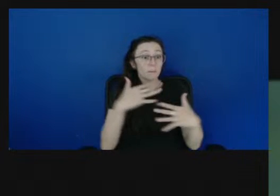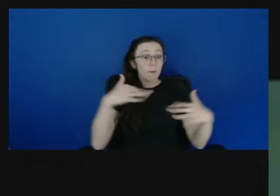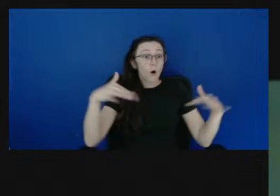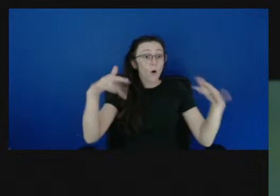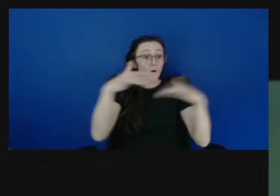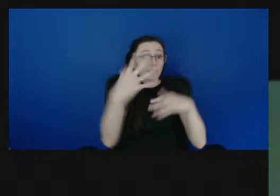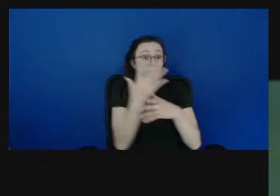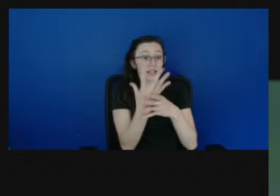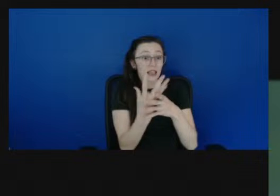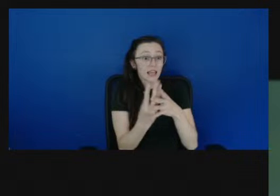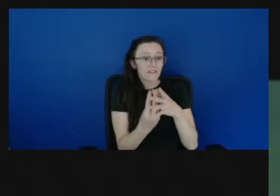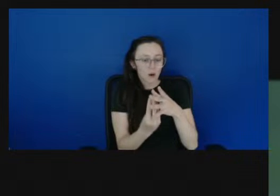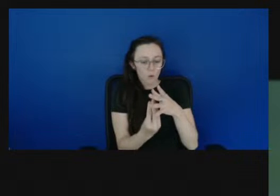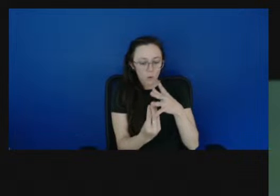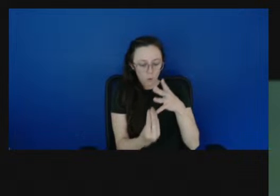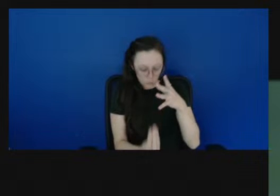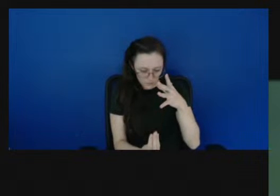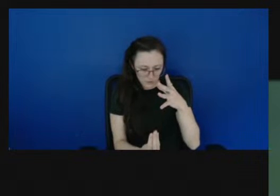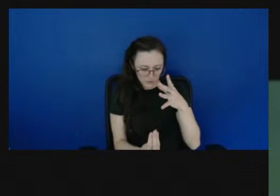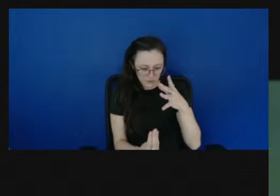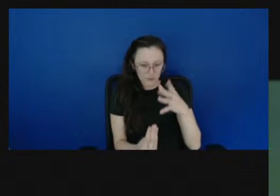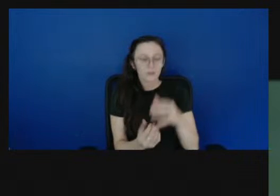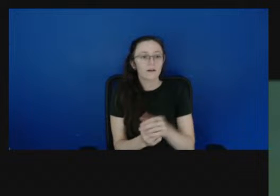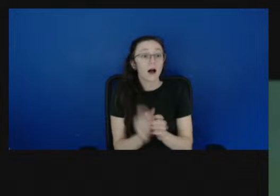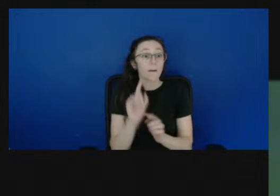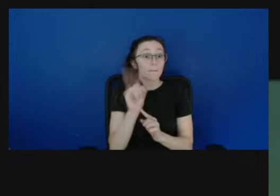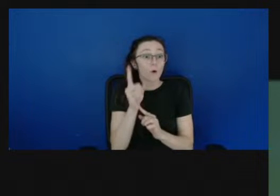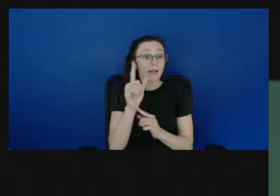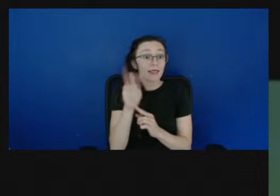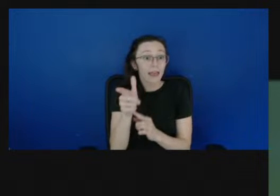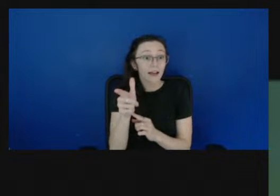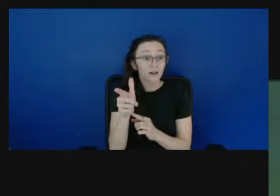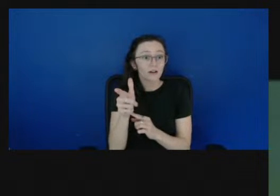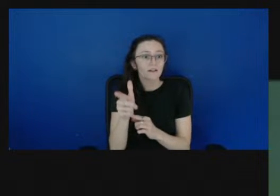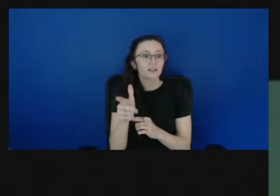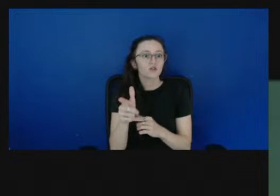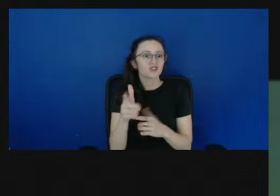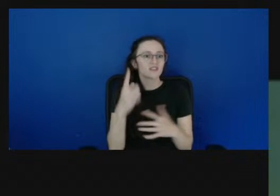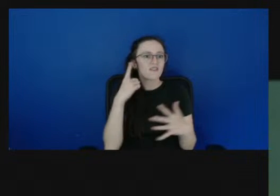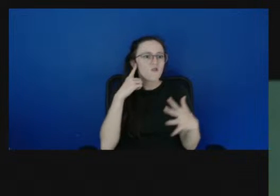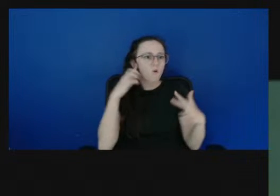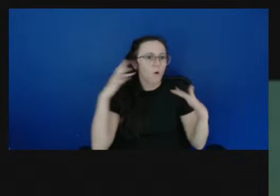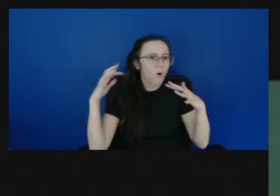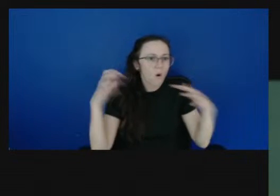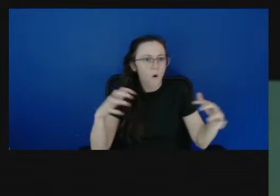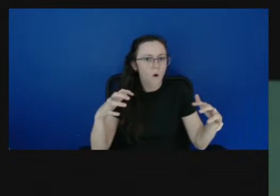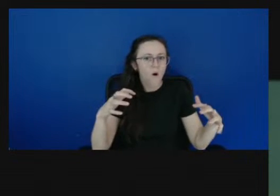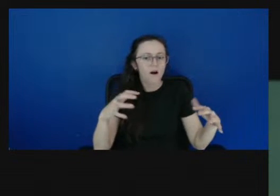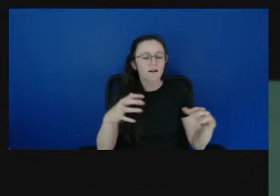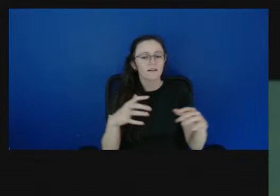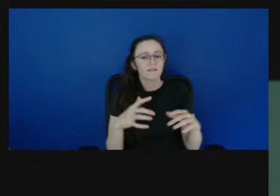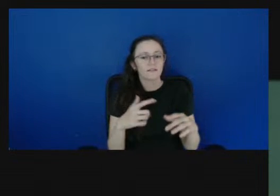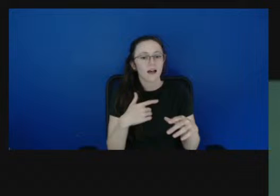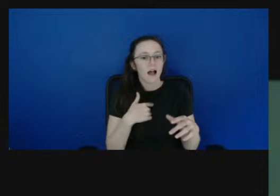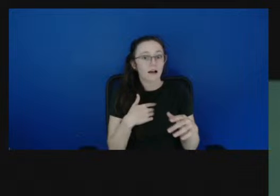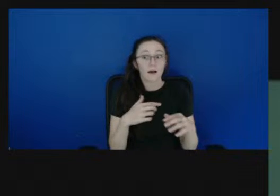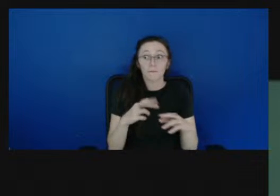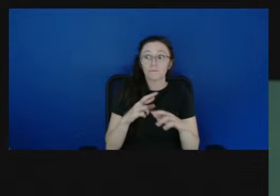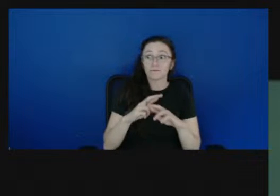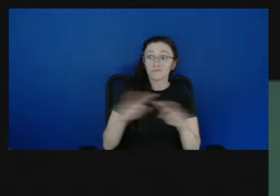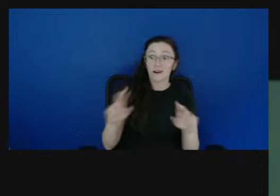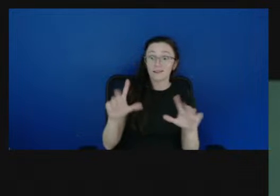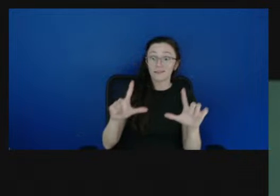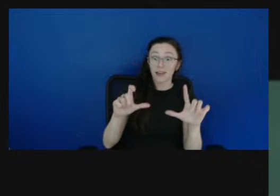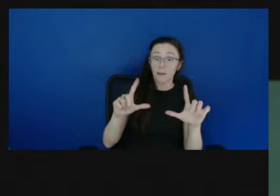was sucked downward. A moment later, there was a deep roar from the pit. I got the camera ready for a picture and called for my daughter to